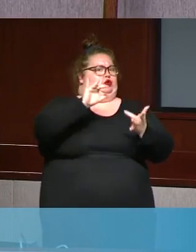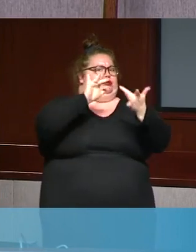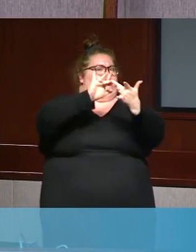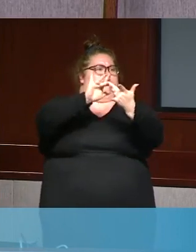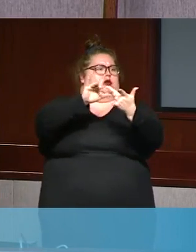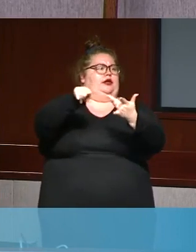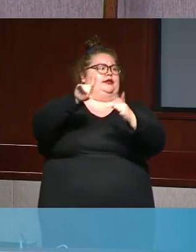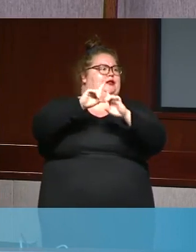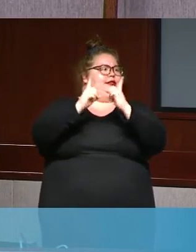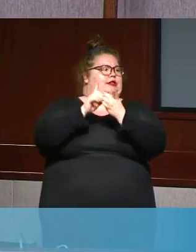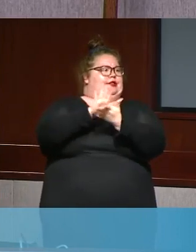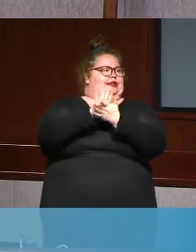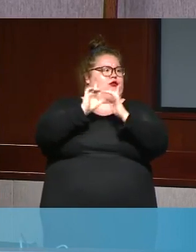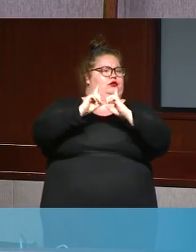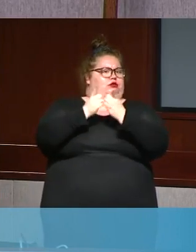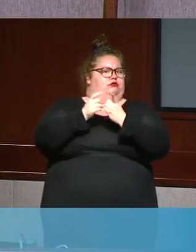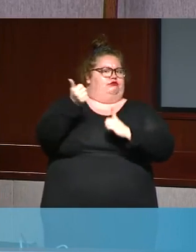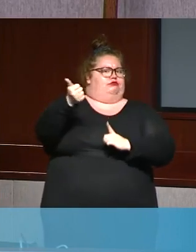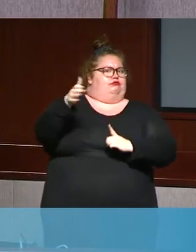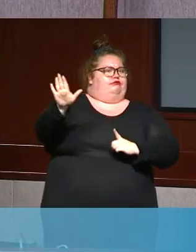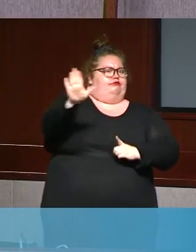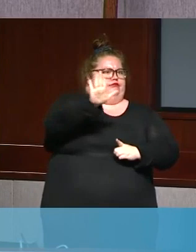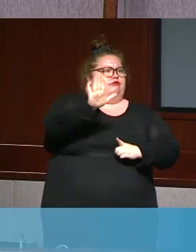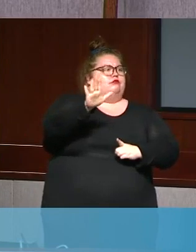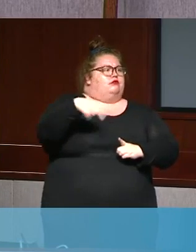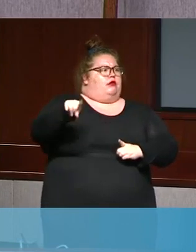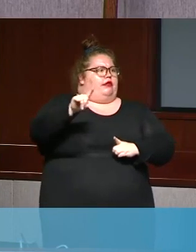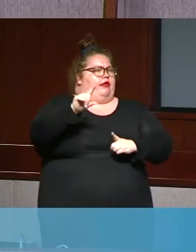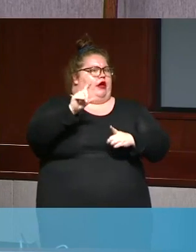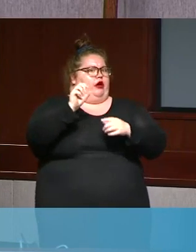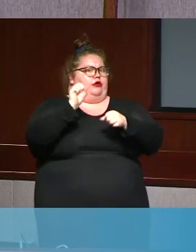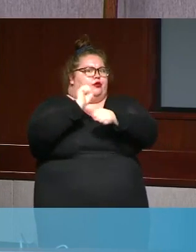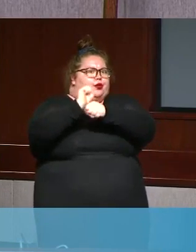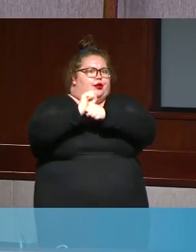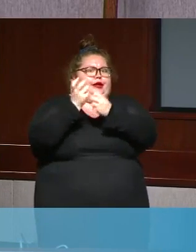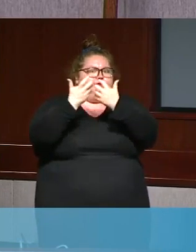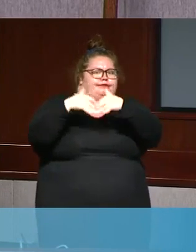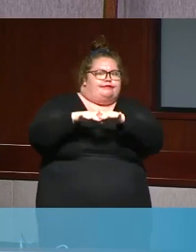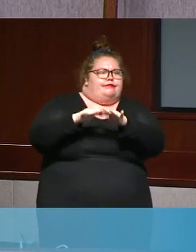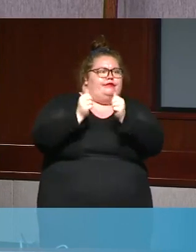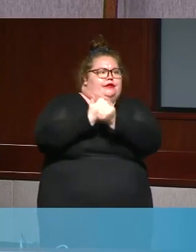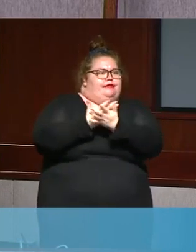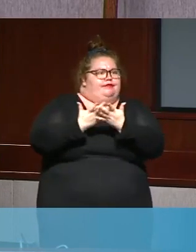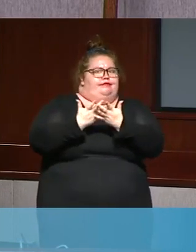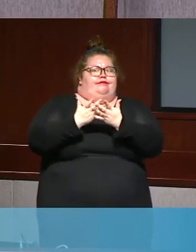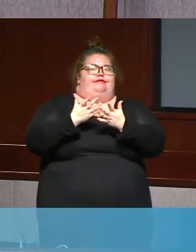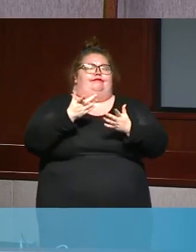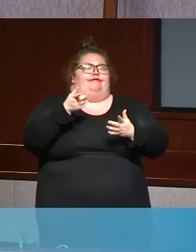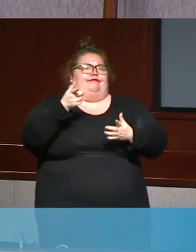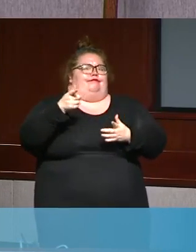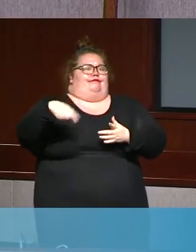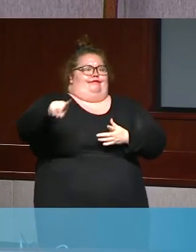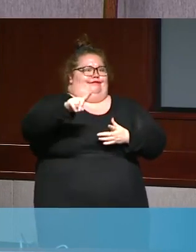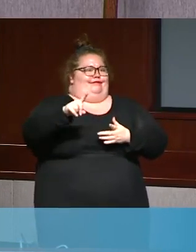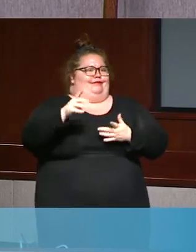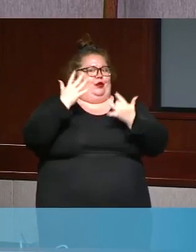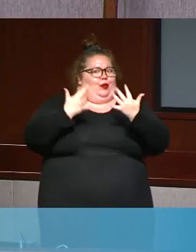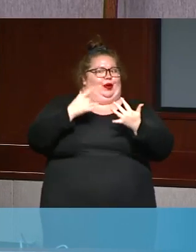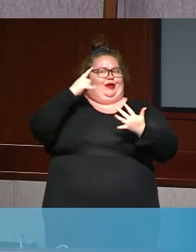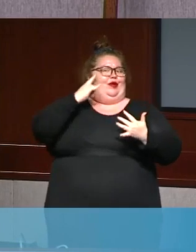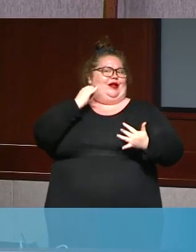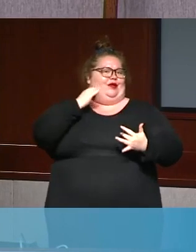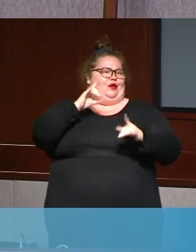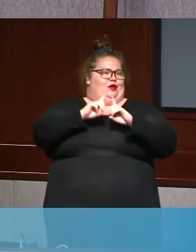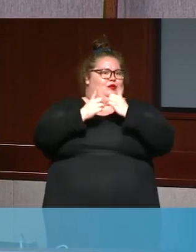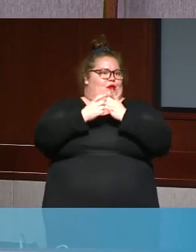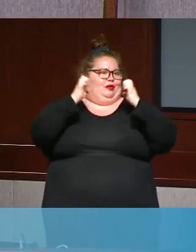they're each working through that, as well as waiting information from the California Department of Education within the